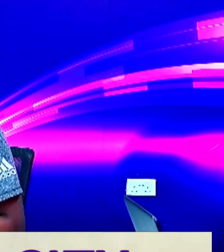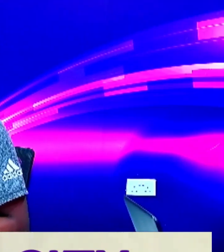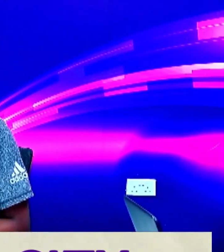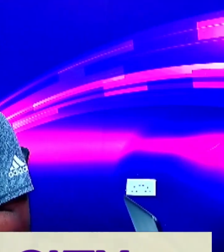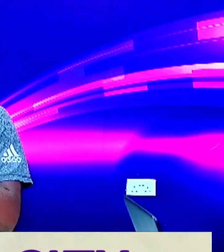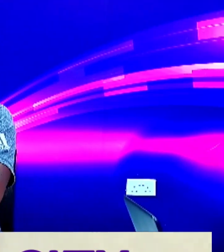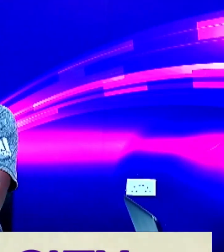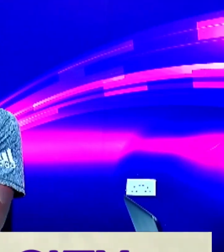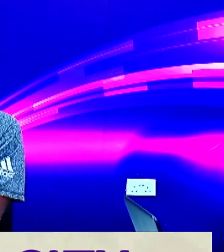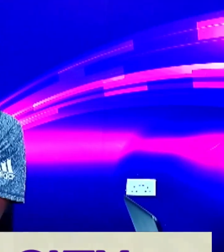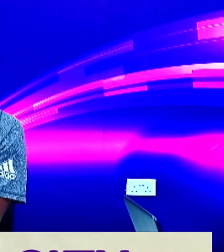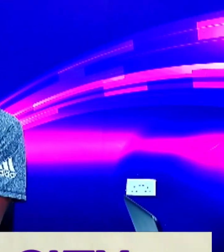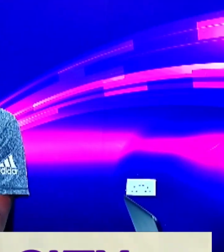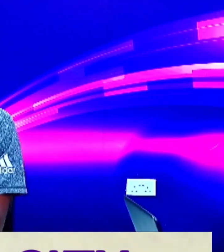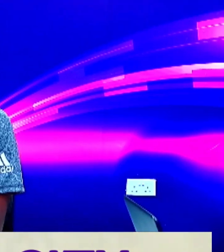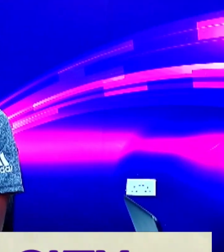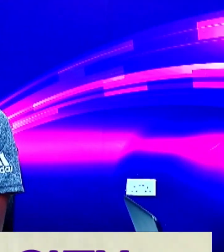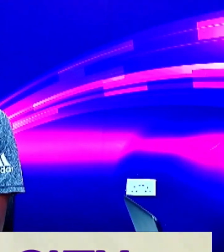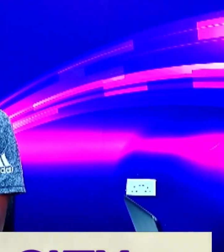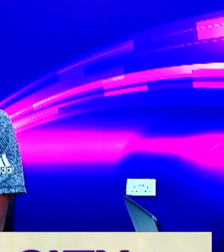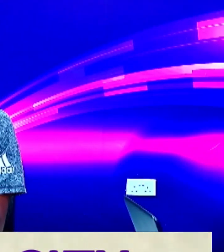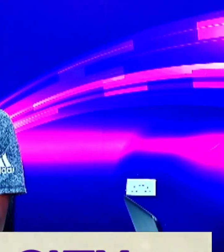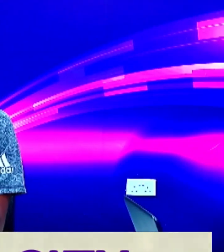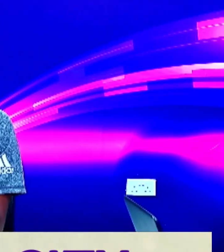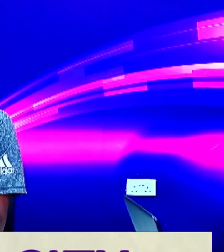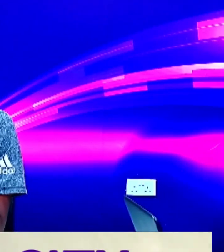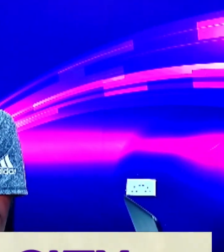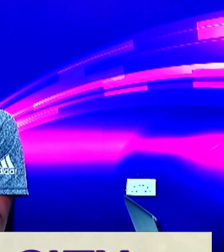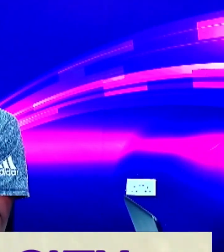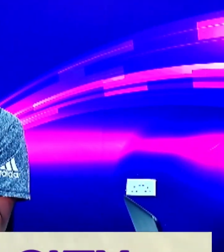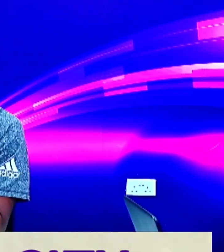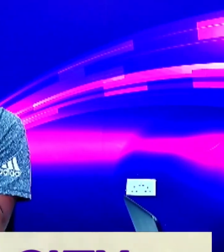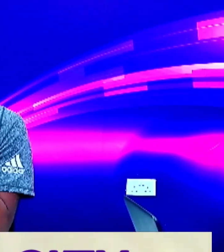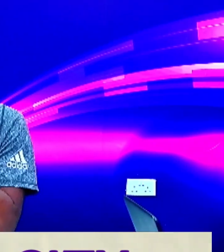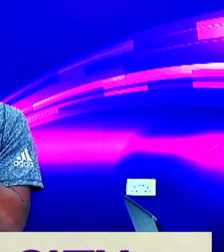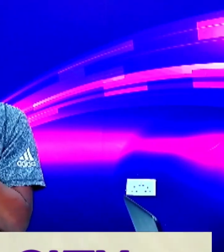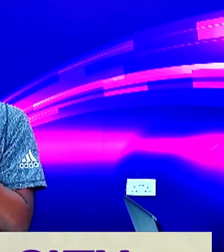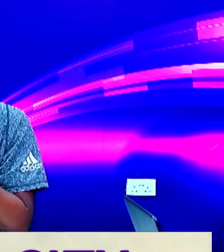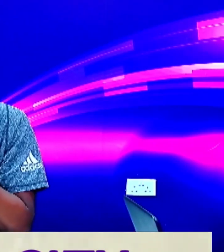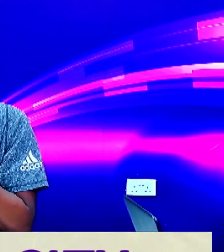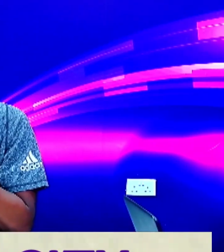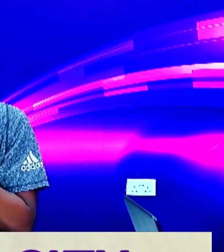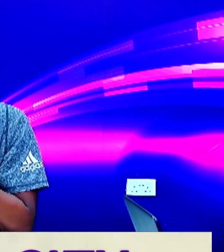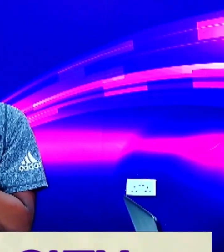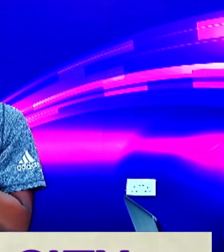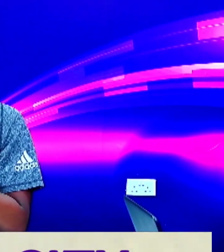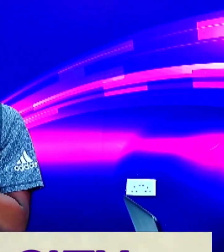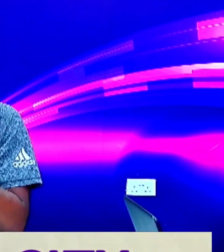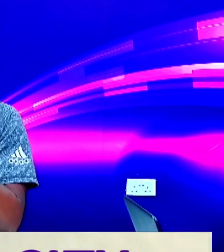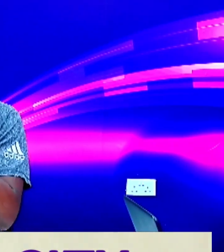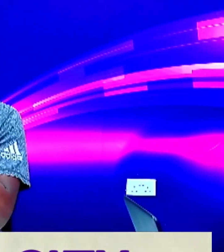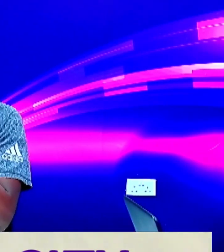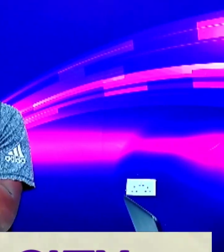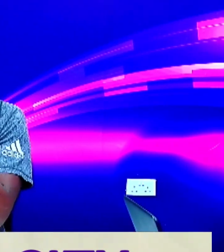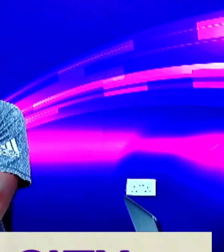Arsenal has always beaten Man U. I think from 2022, from 2022 up to